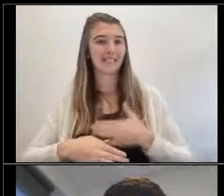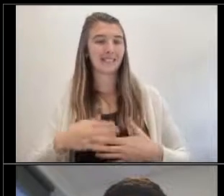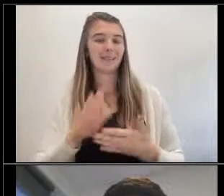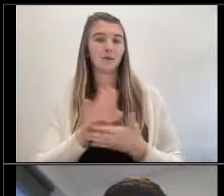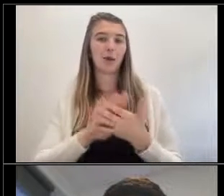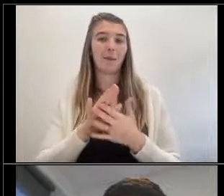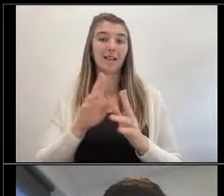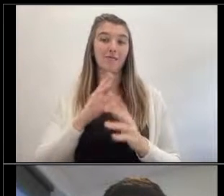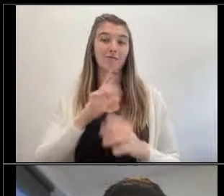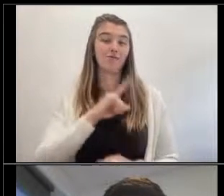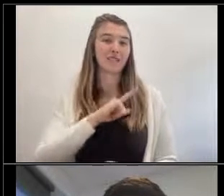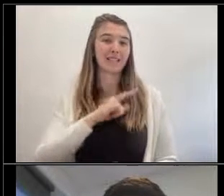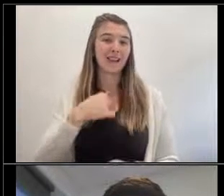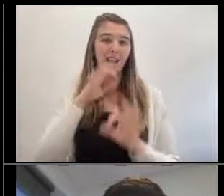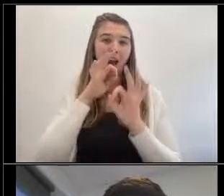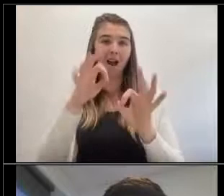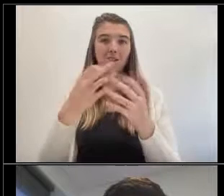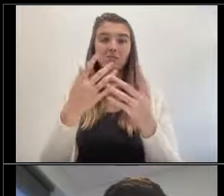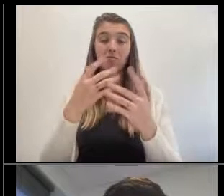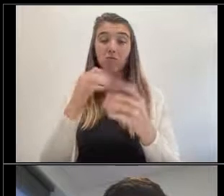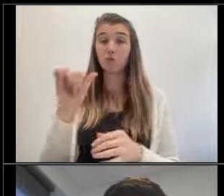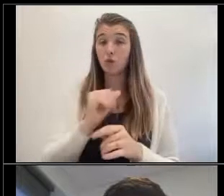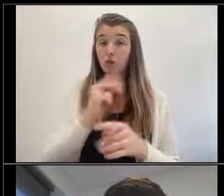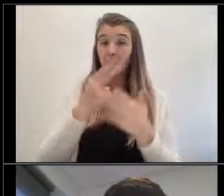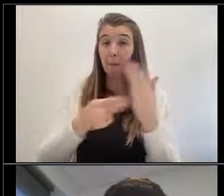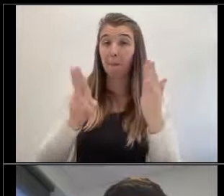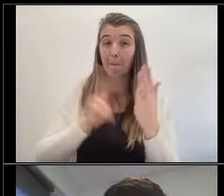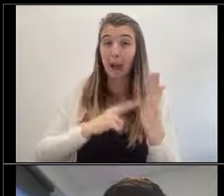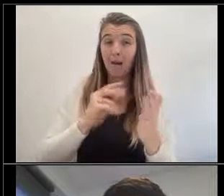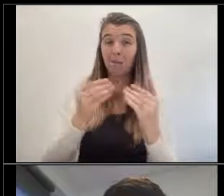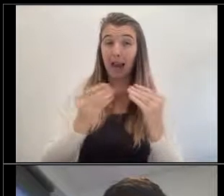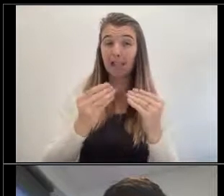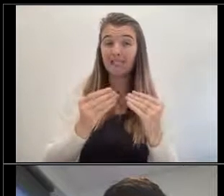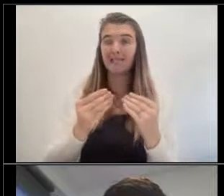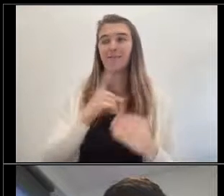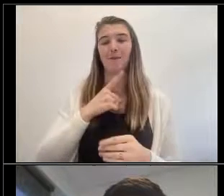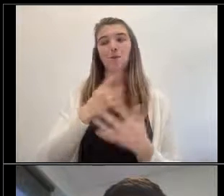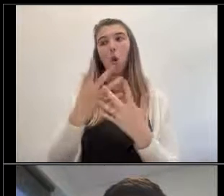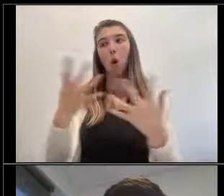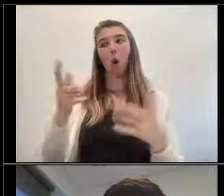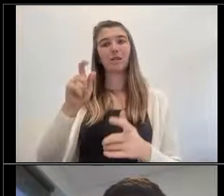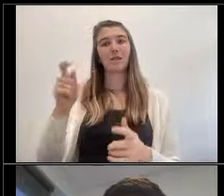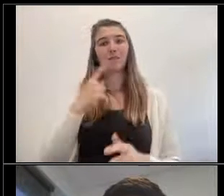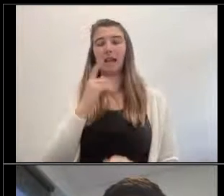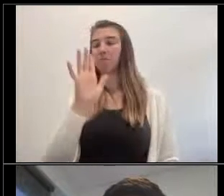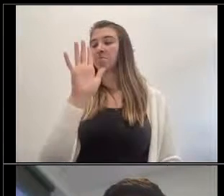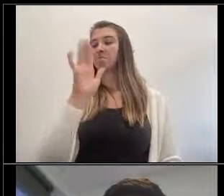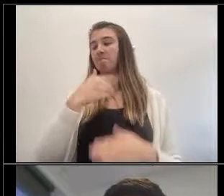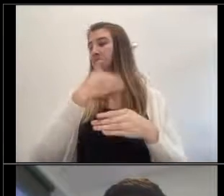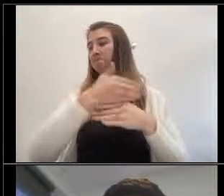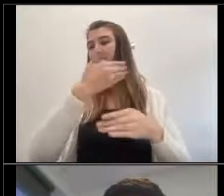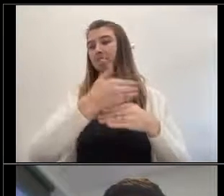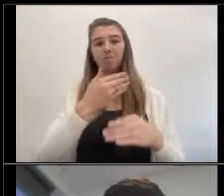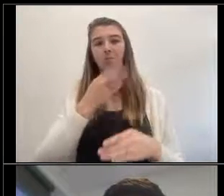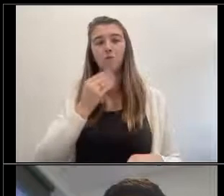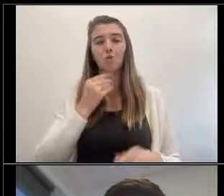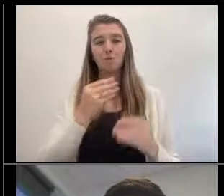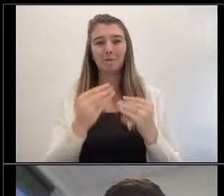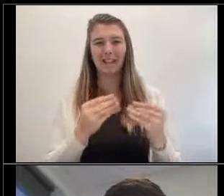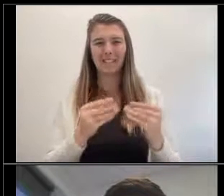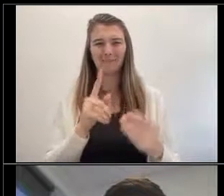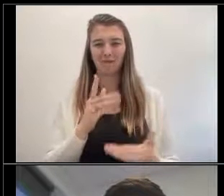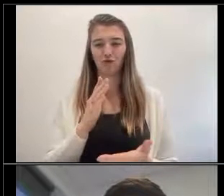is you hear a lot of people saying, well, we should just not use plastic now. But the truth is that plastic makes our lives